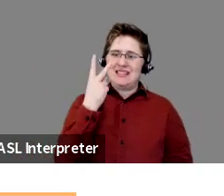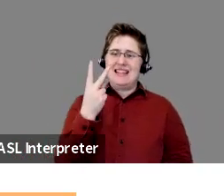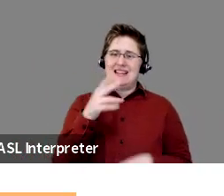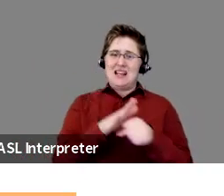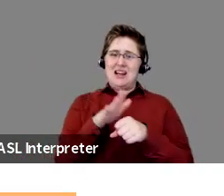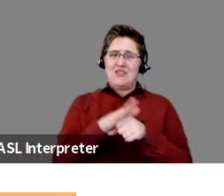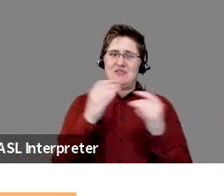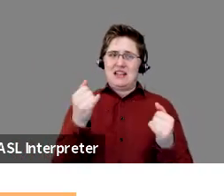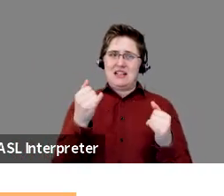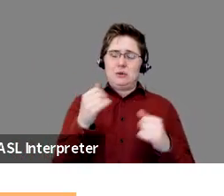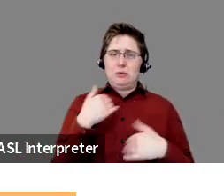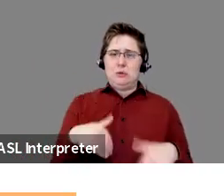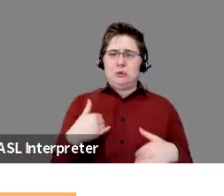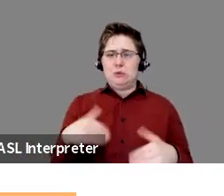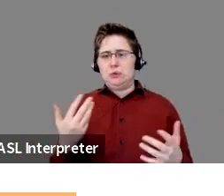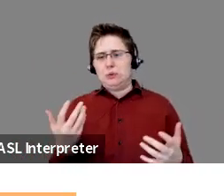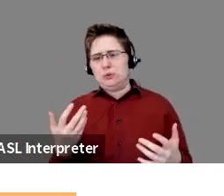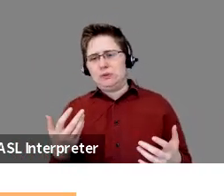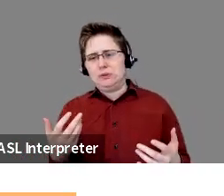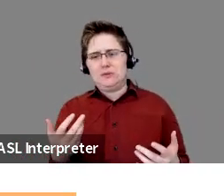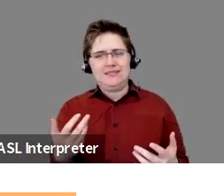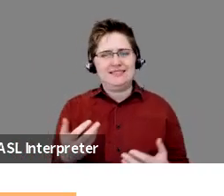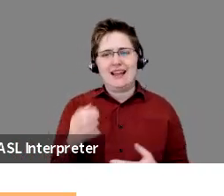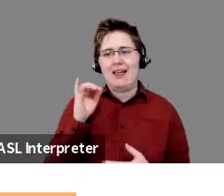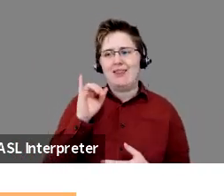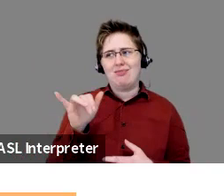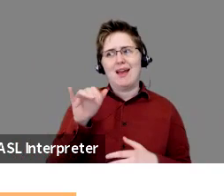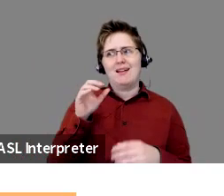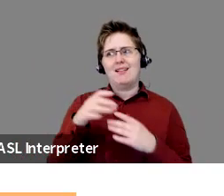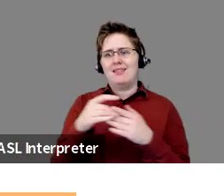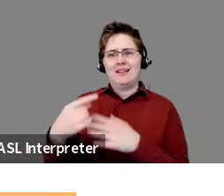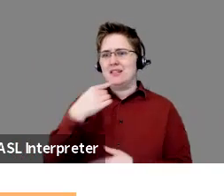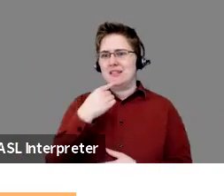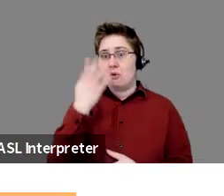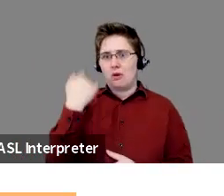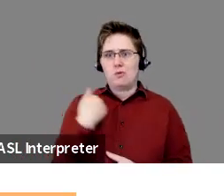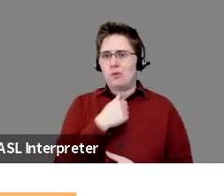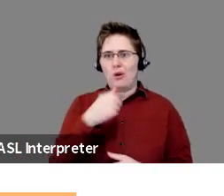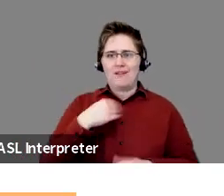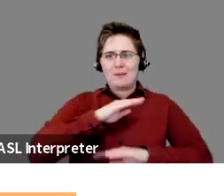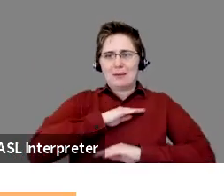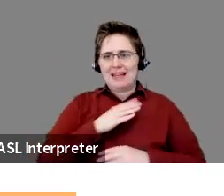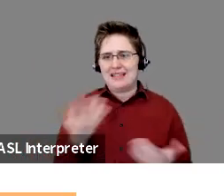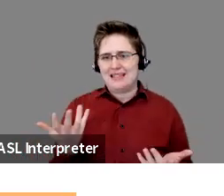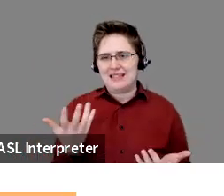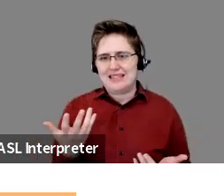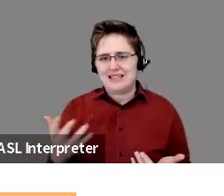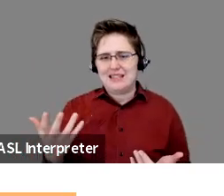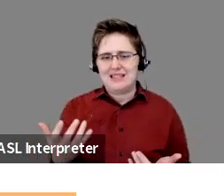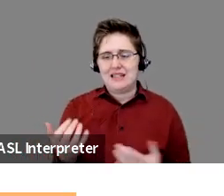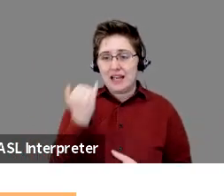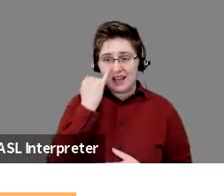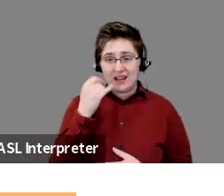times at this point to know that that lets us down a lot, in part because we don't have that compliance there. And so if you're